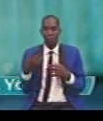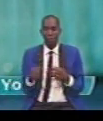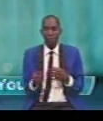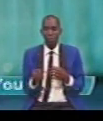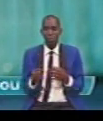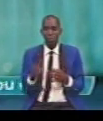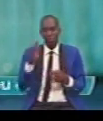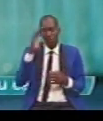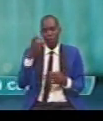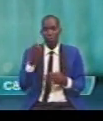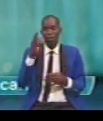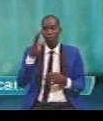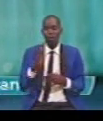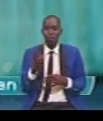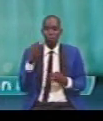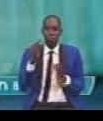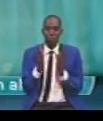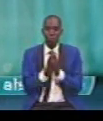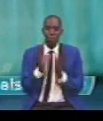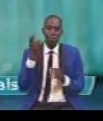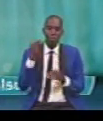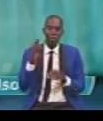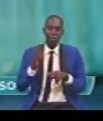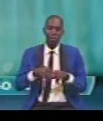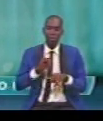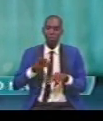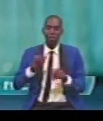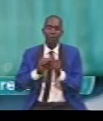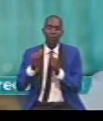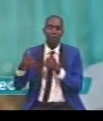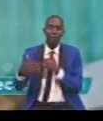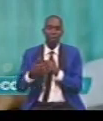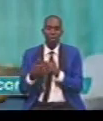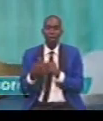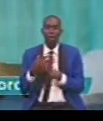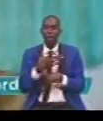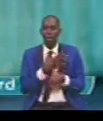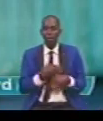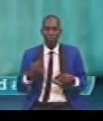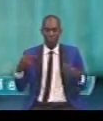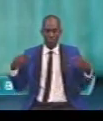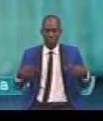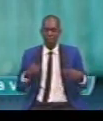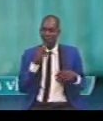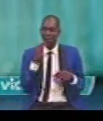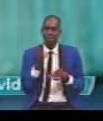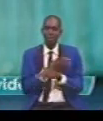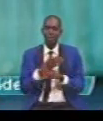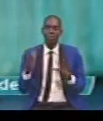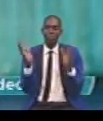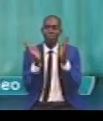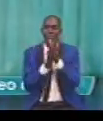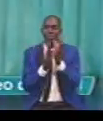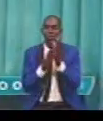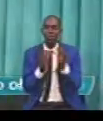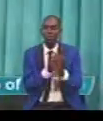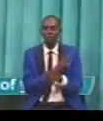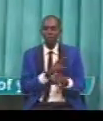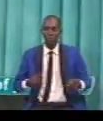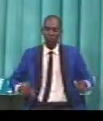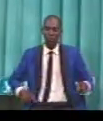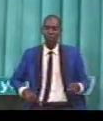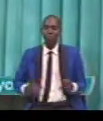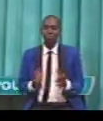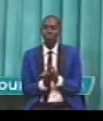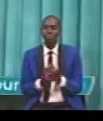my man of God was praying, I was seated behind there, then that pain, it went. Praise the Lord. Hallelujah. Jam your hands together